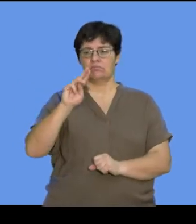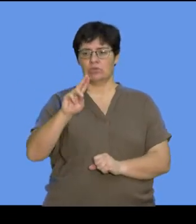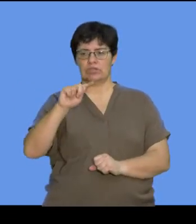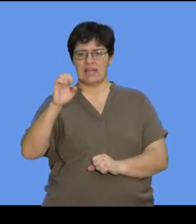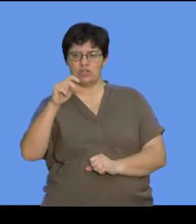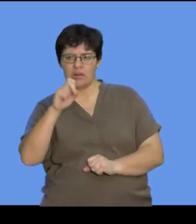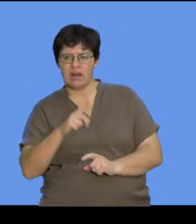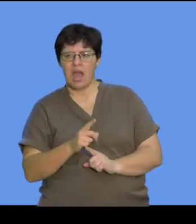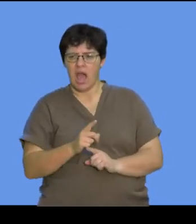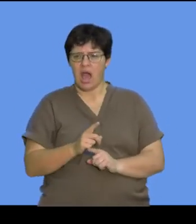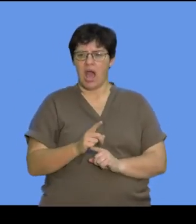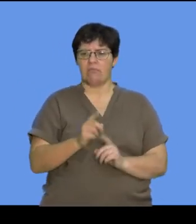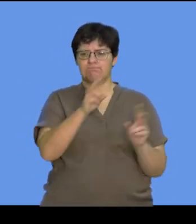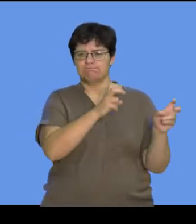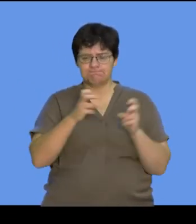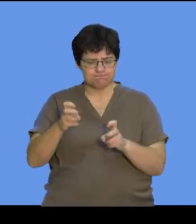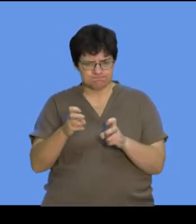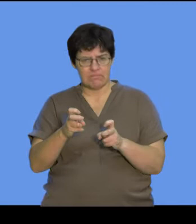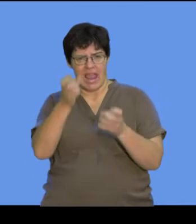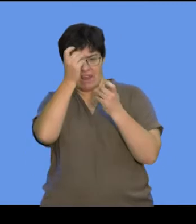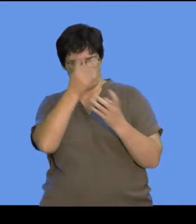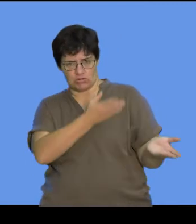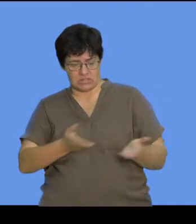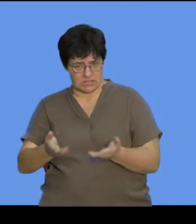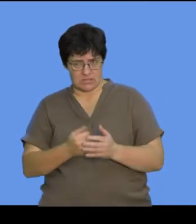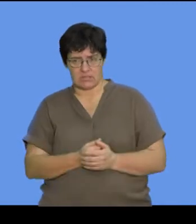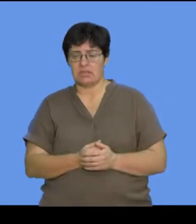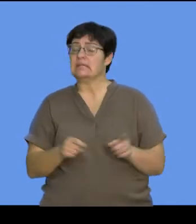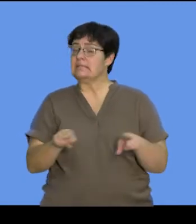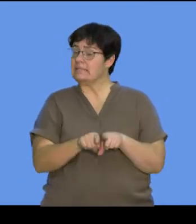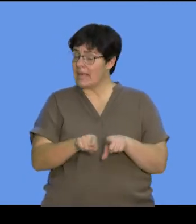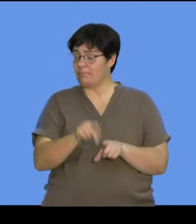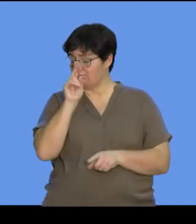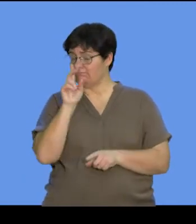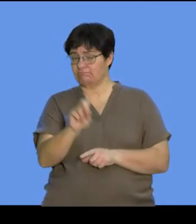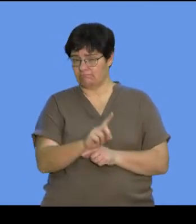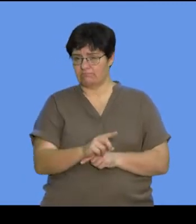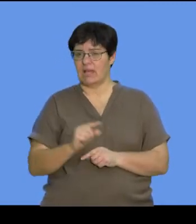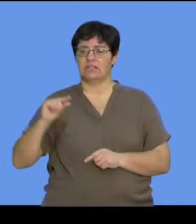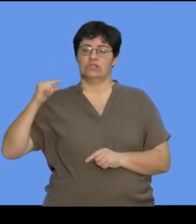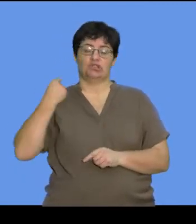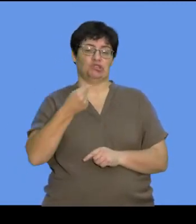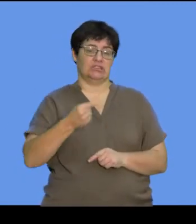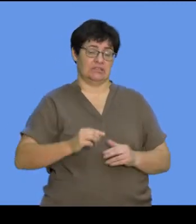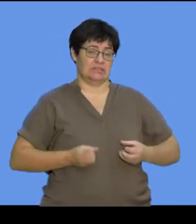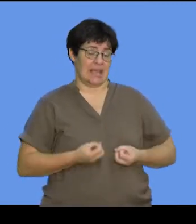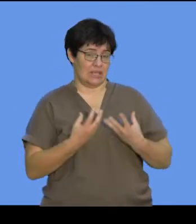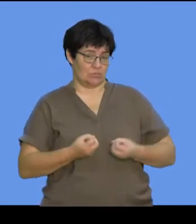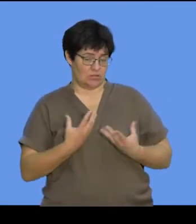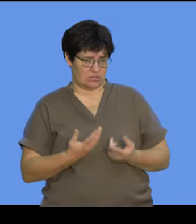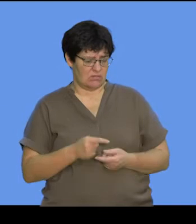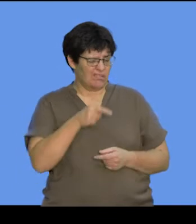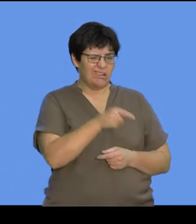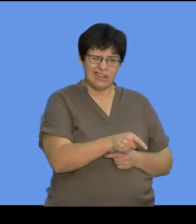of genetic information. And what we also need to spend some time looking at is gene expression. Why are certain